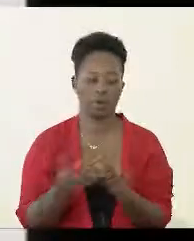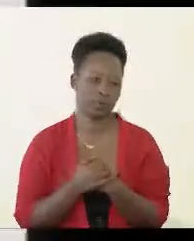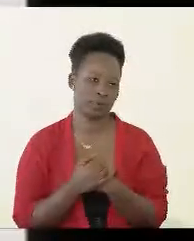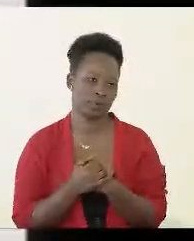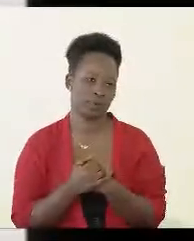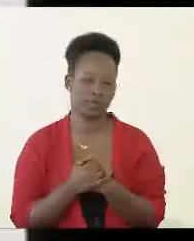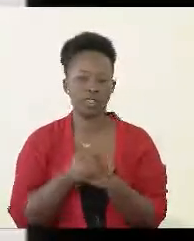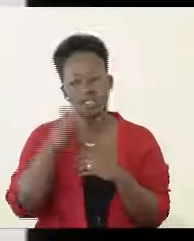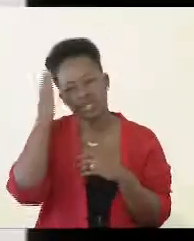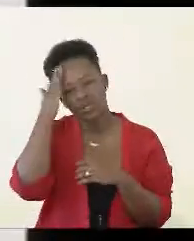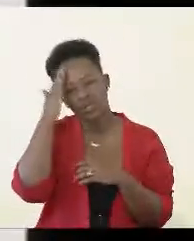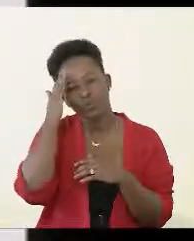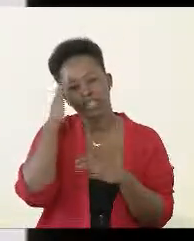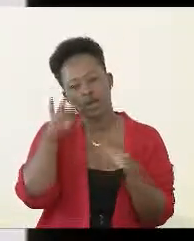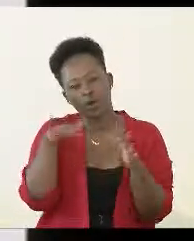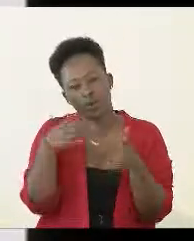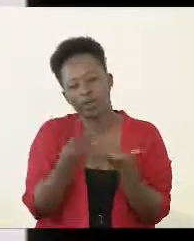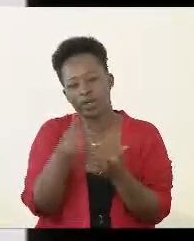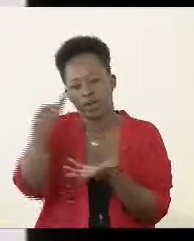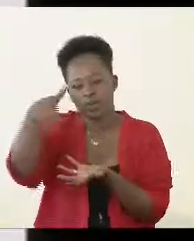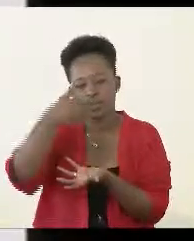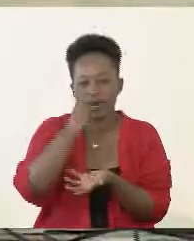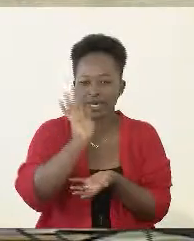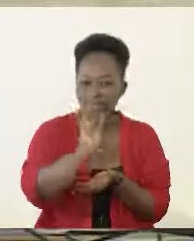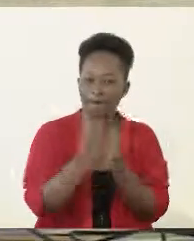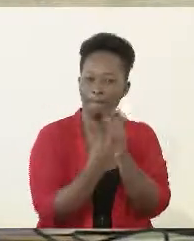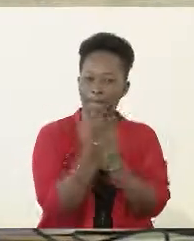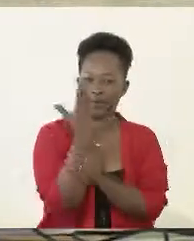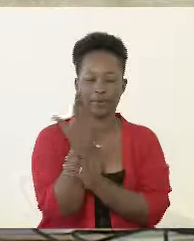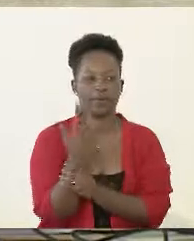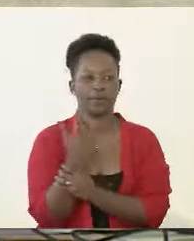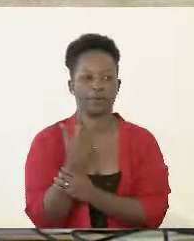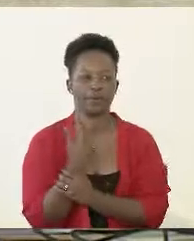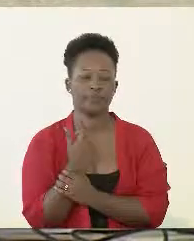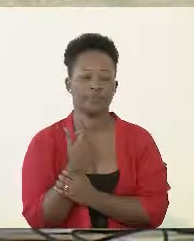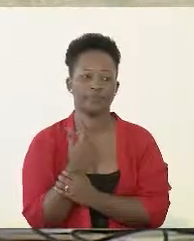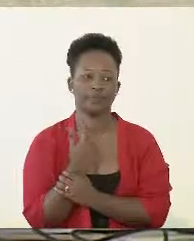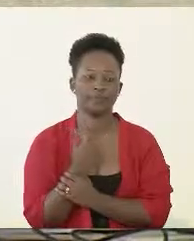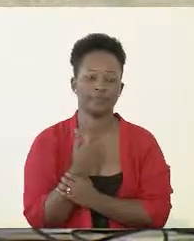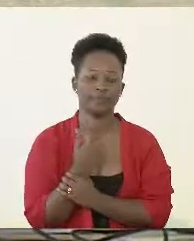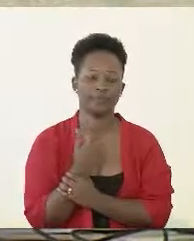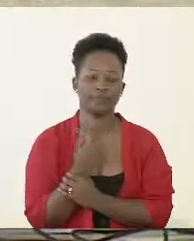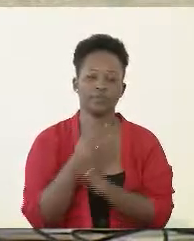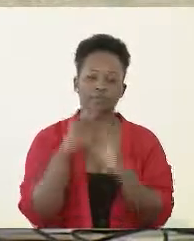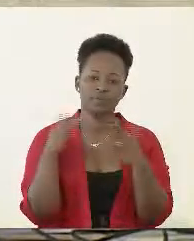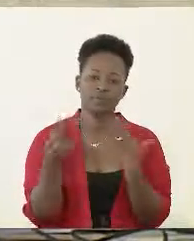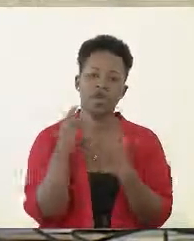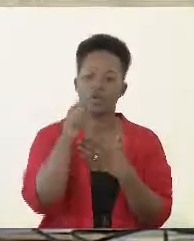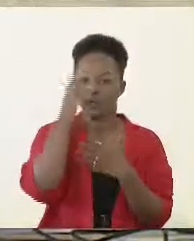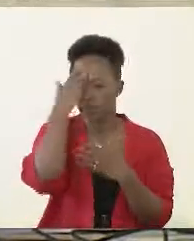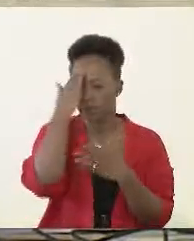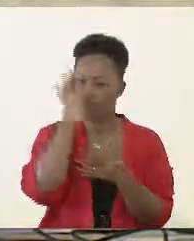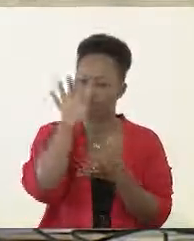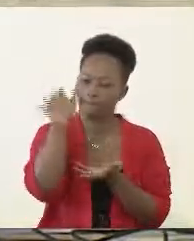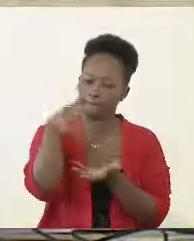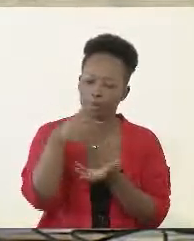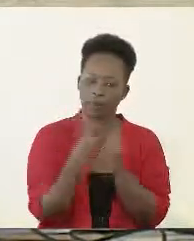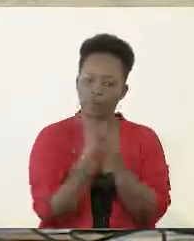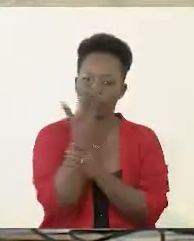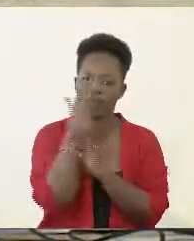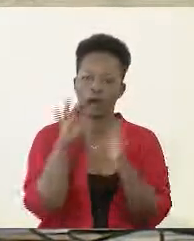do you approach that now? What does that question want? So under solution, part A, how would you know that your